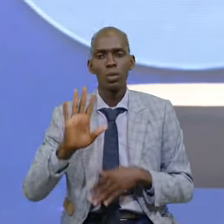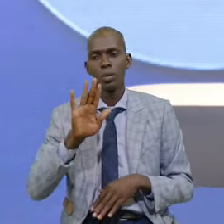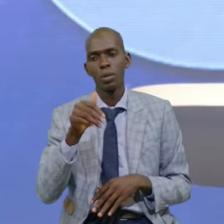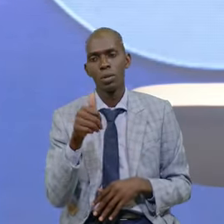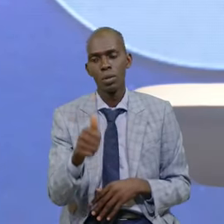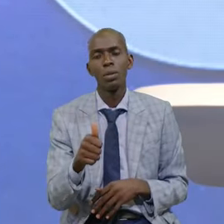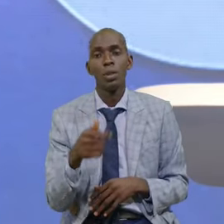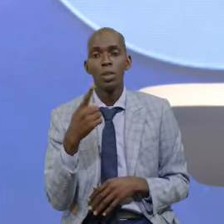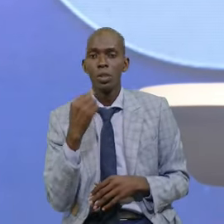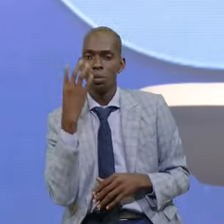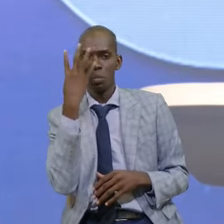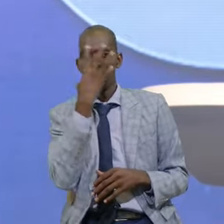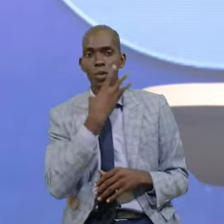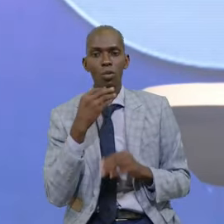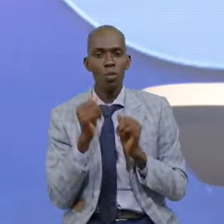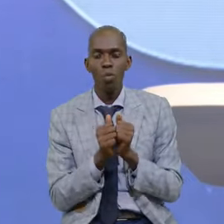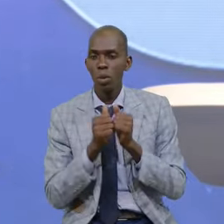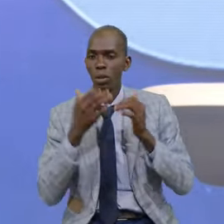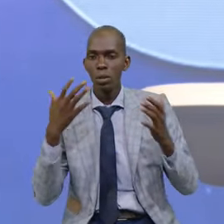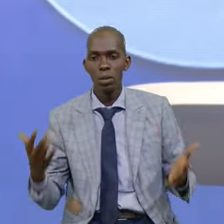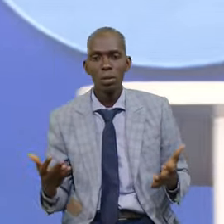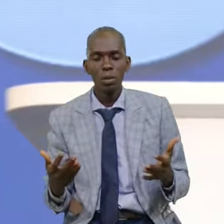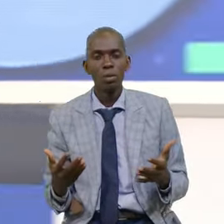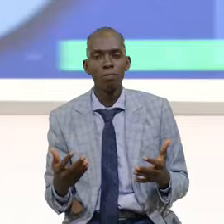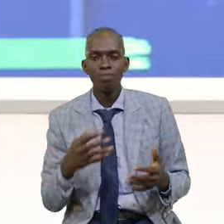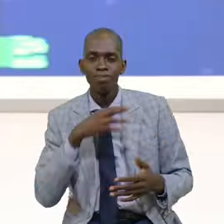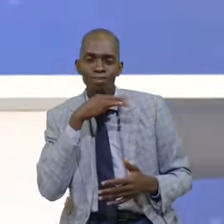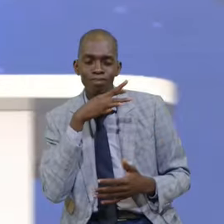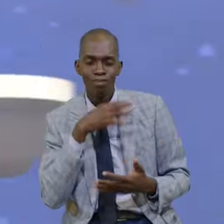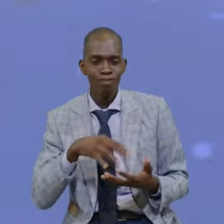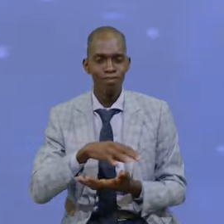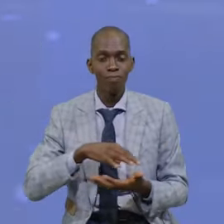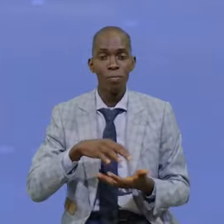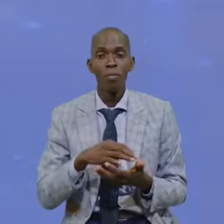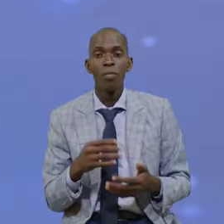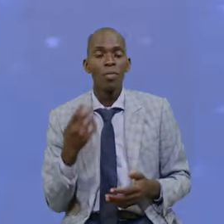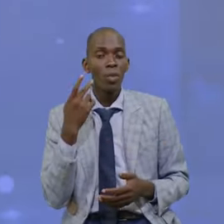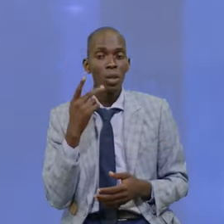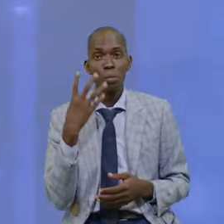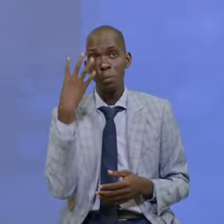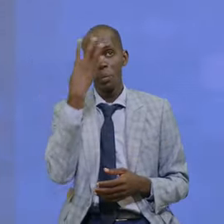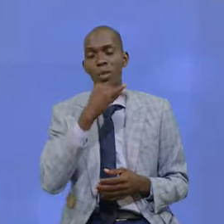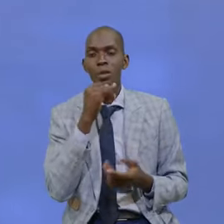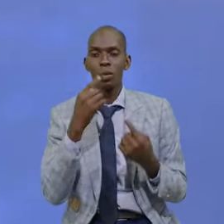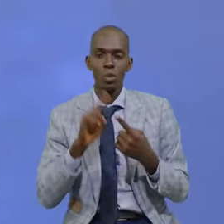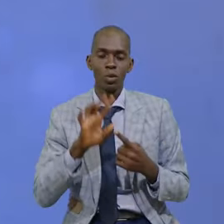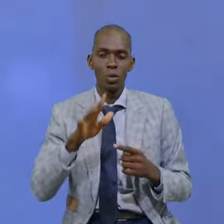the beauty without contamination. Beauty is coming to your life.